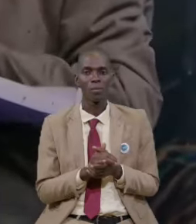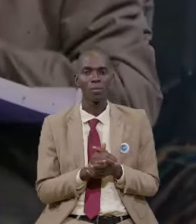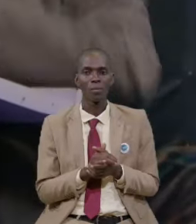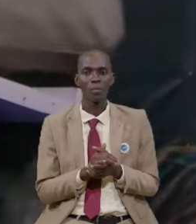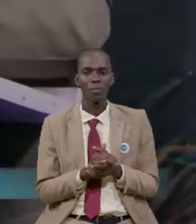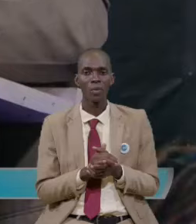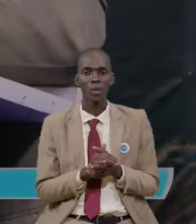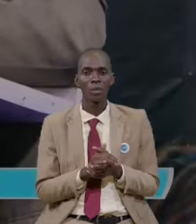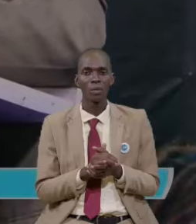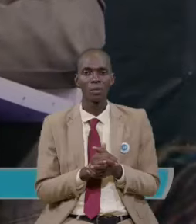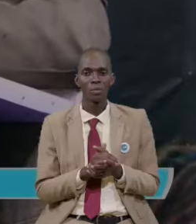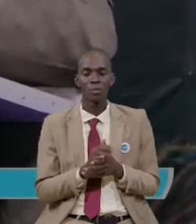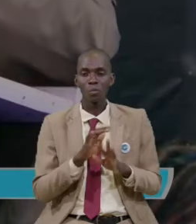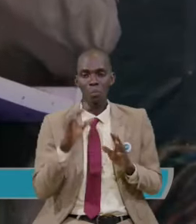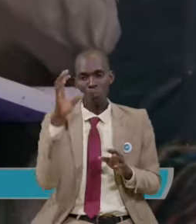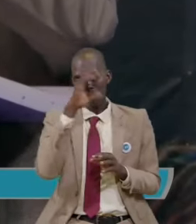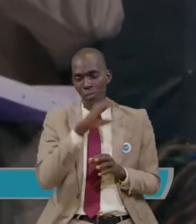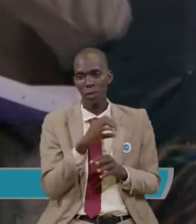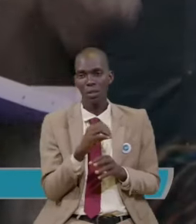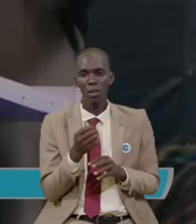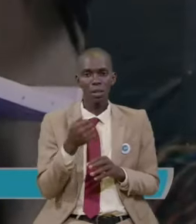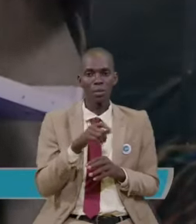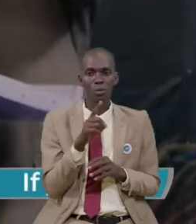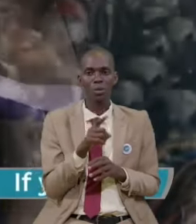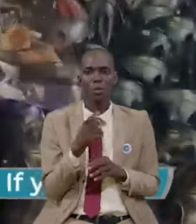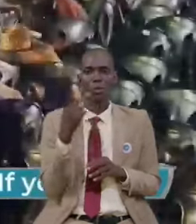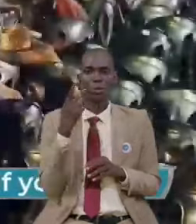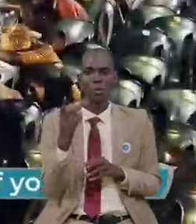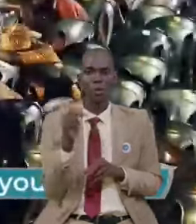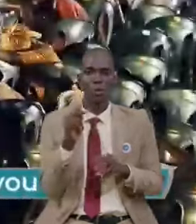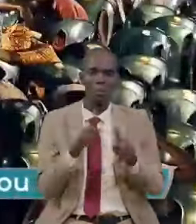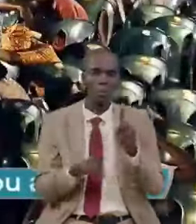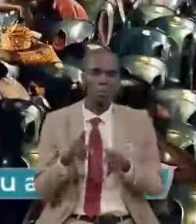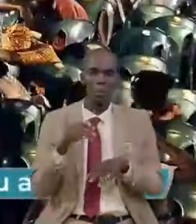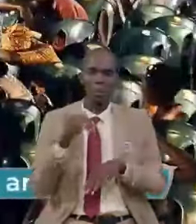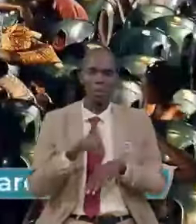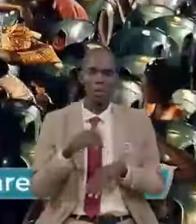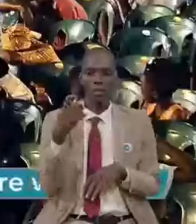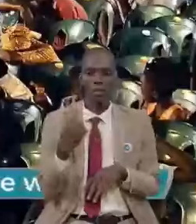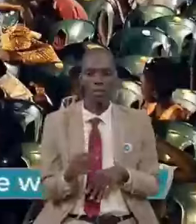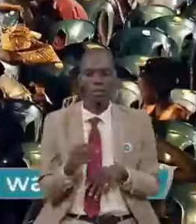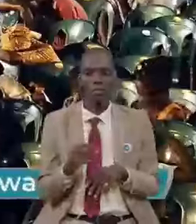are also taken care of. And the people at the far back,